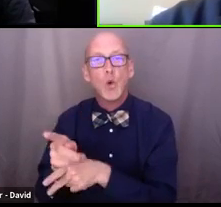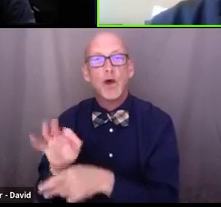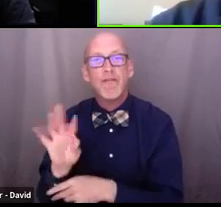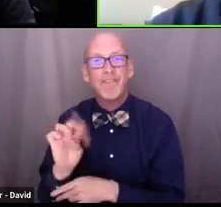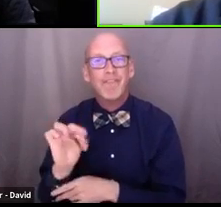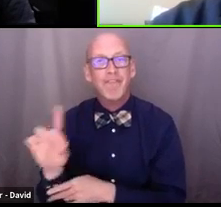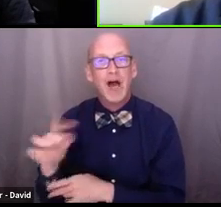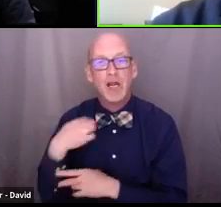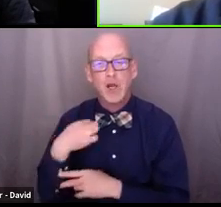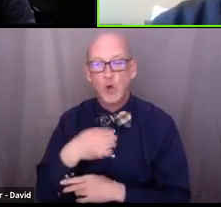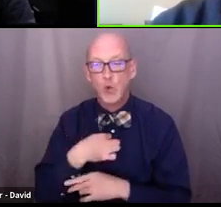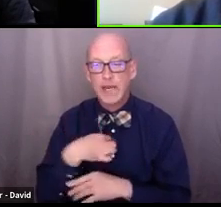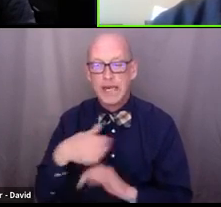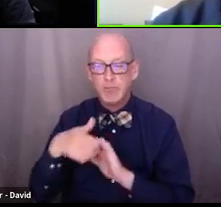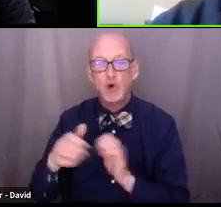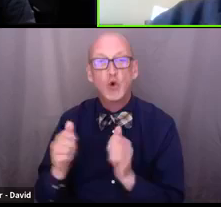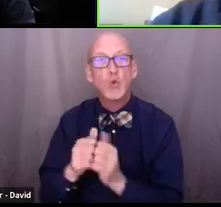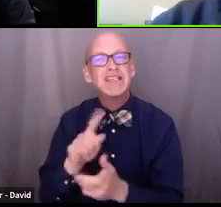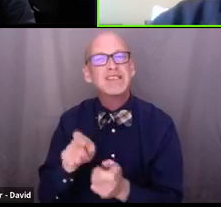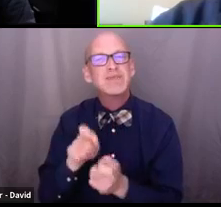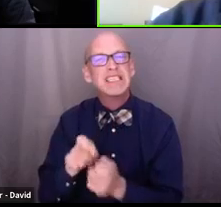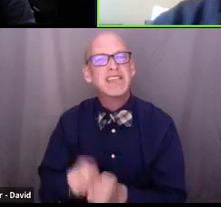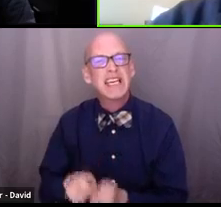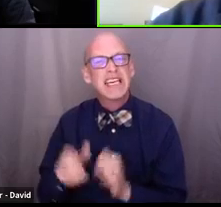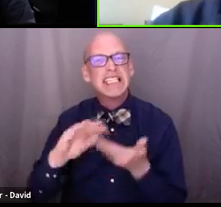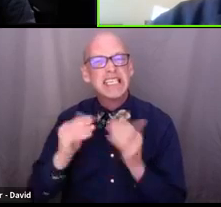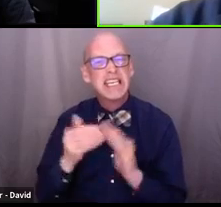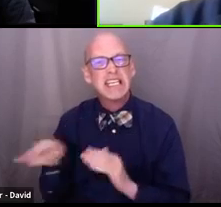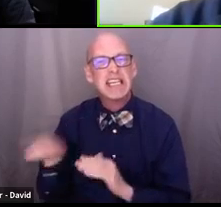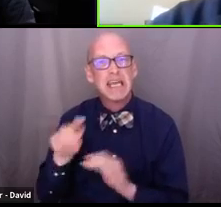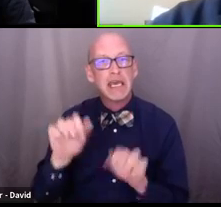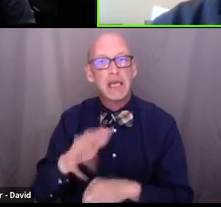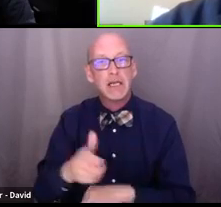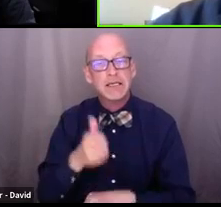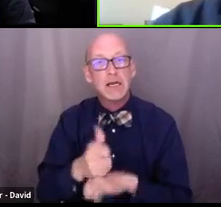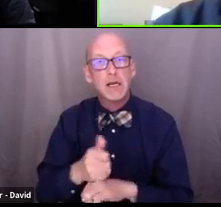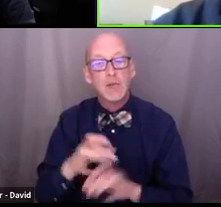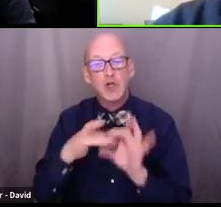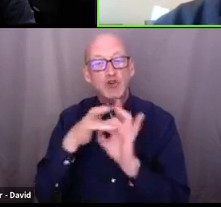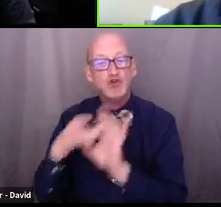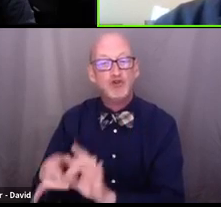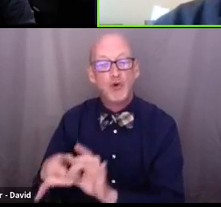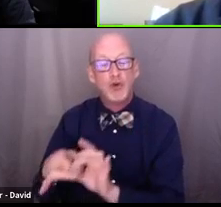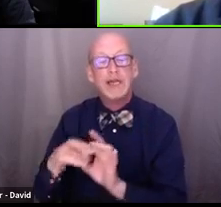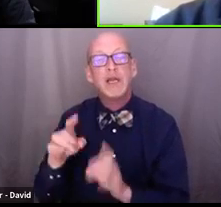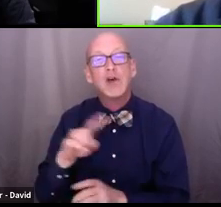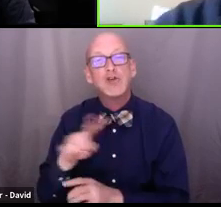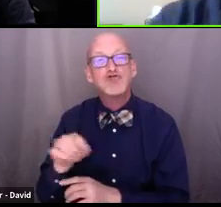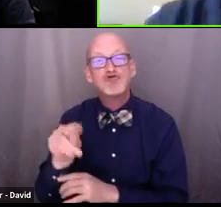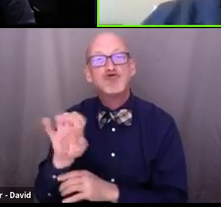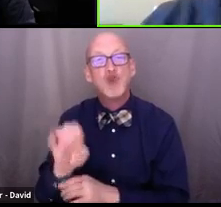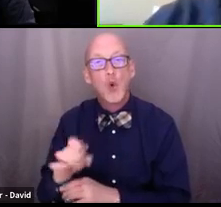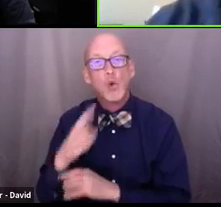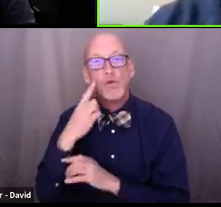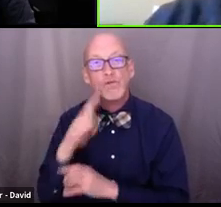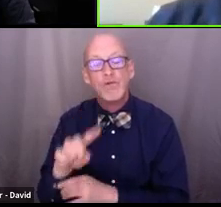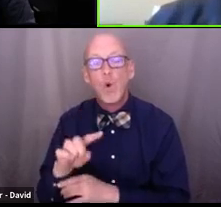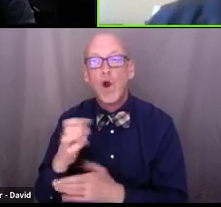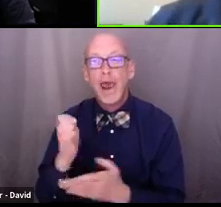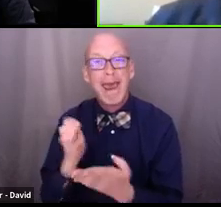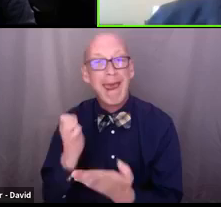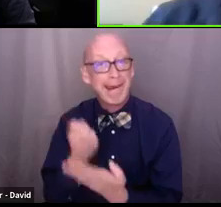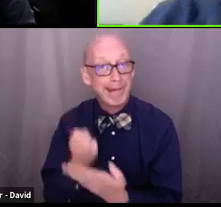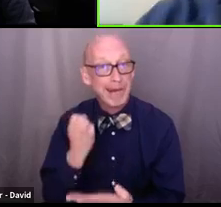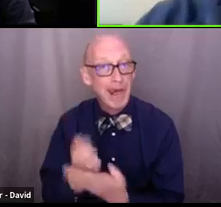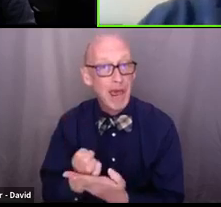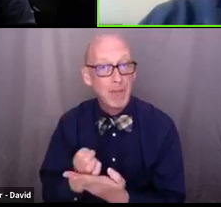with certain municipalities that they can put together joint economic development zones or other tax income receipts, gather them and